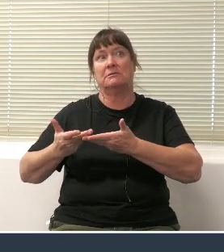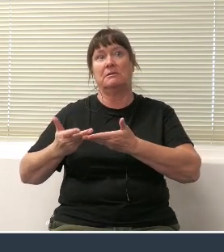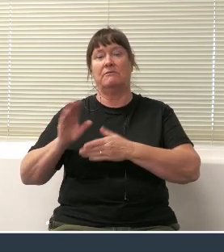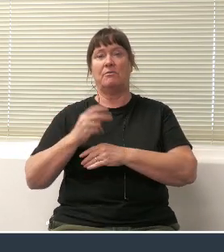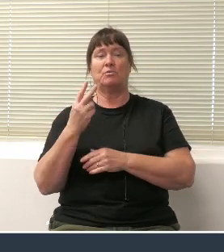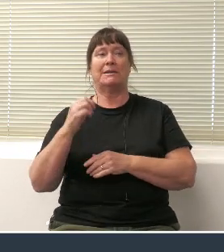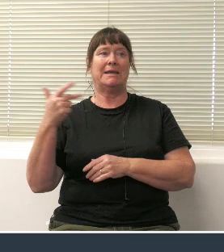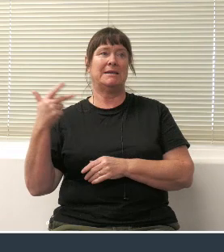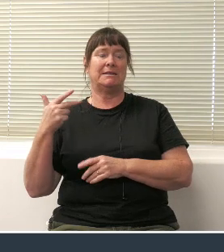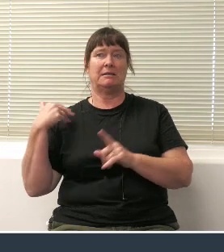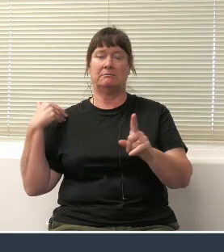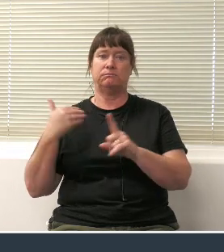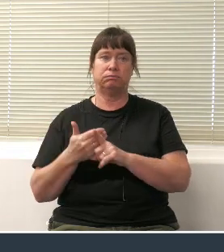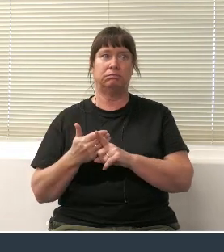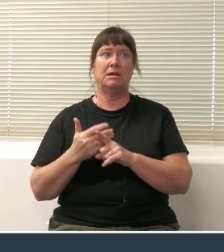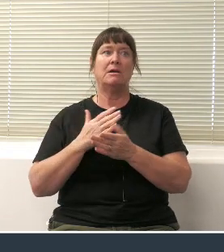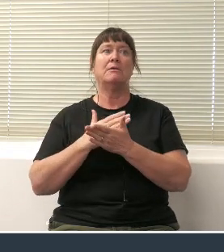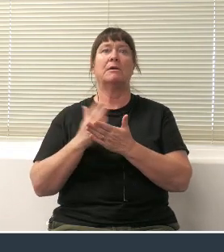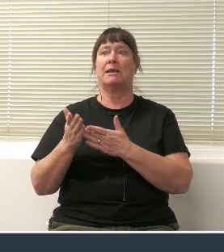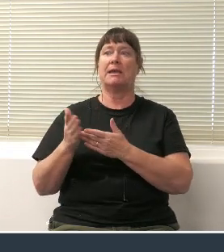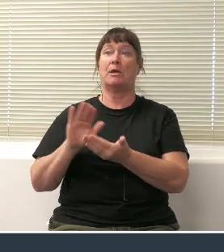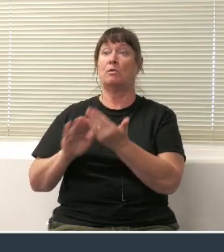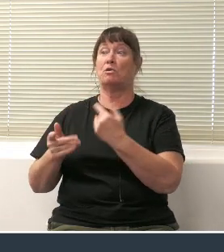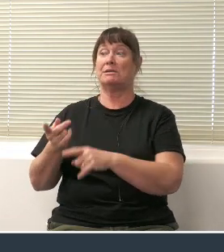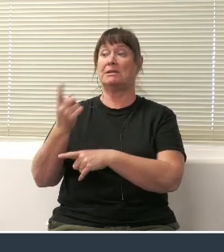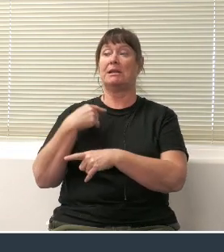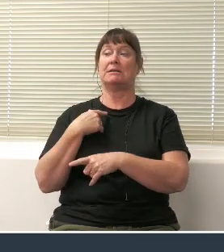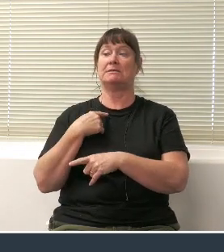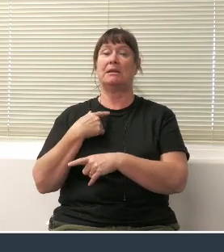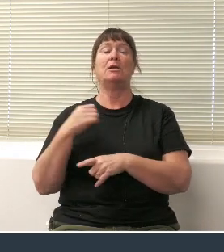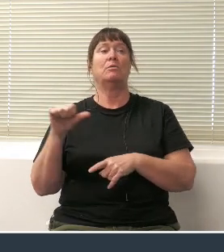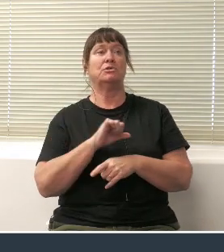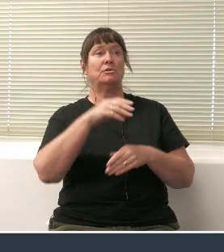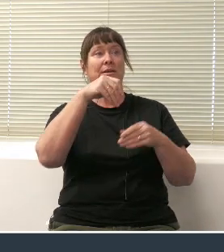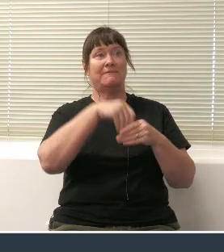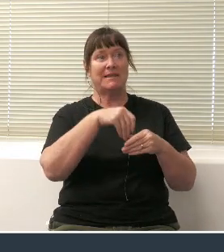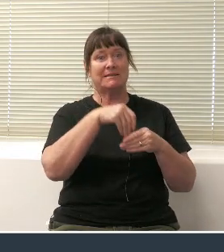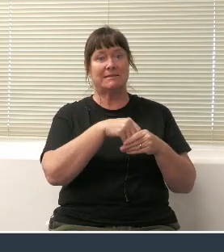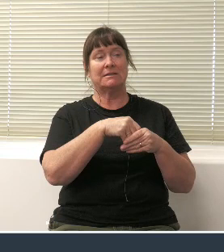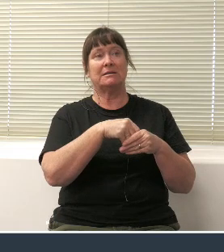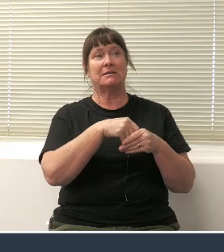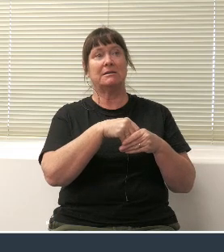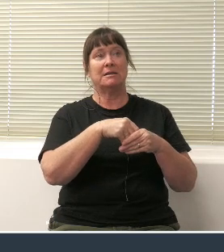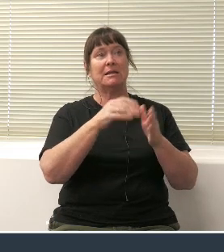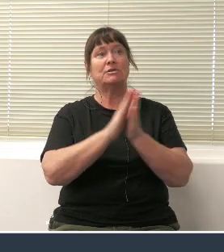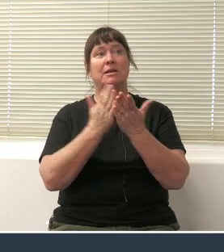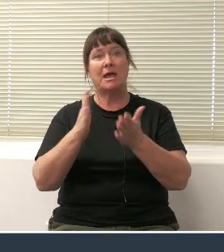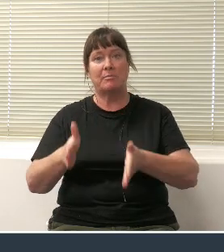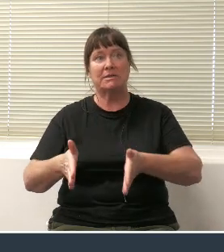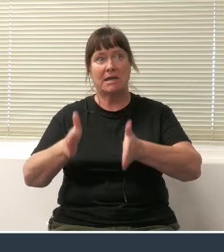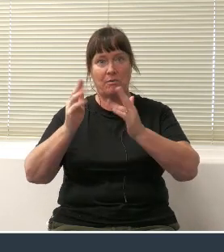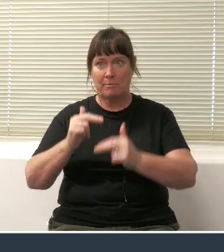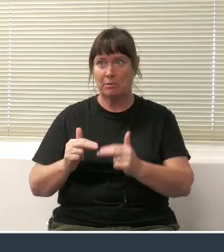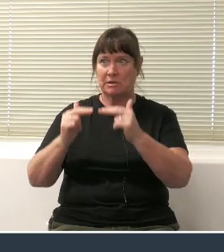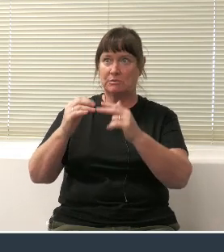since 2018, there's been a clear direction from our community that we should invest back into the library tower building,